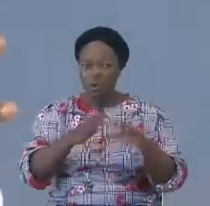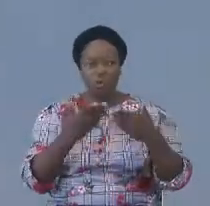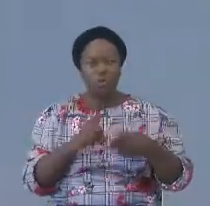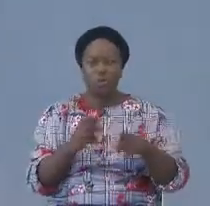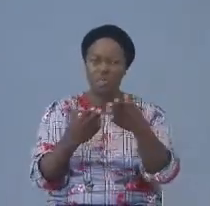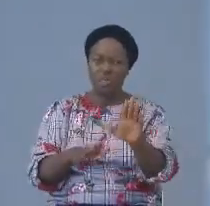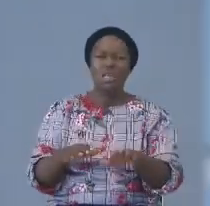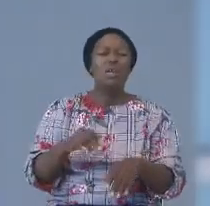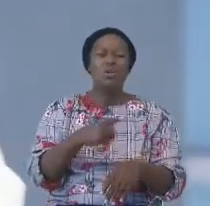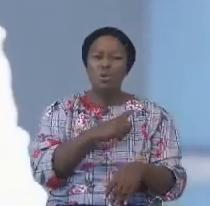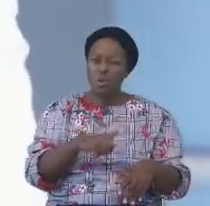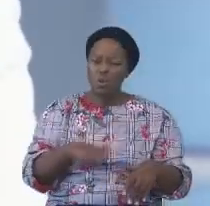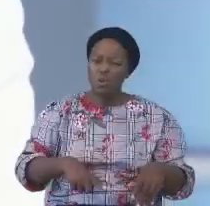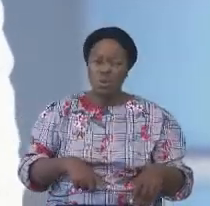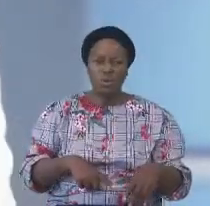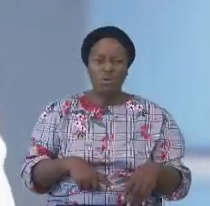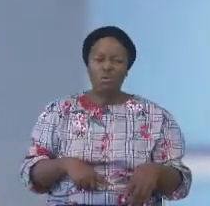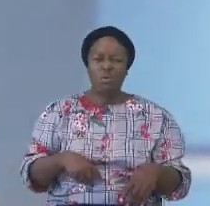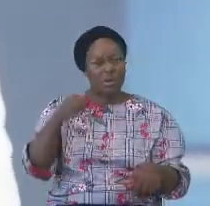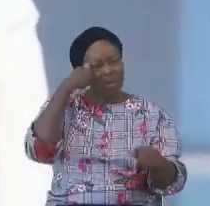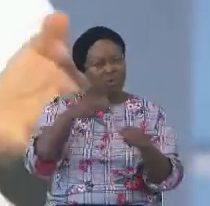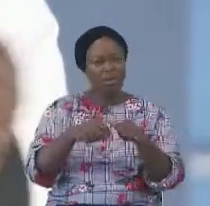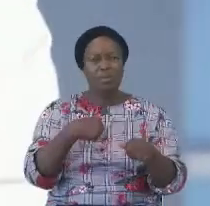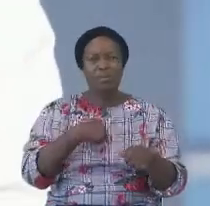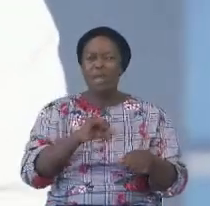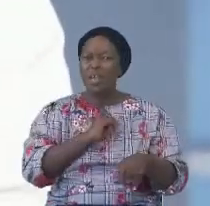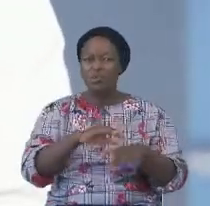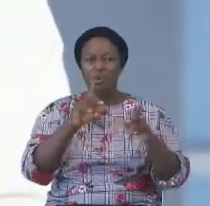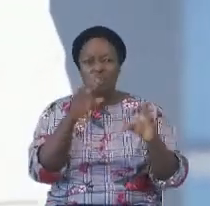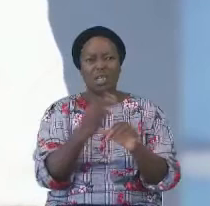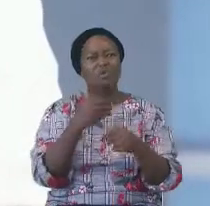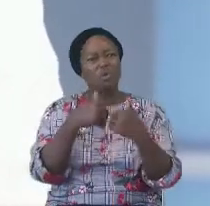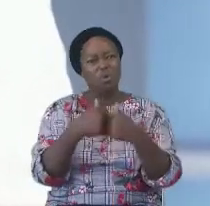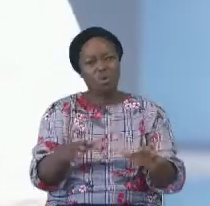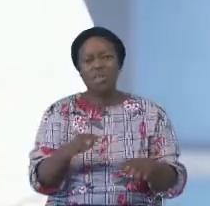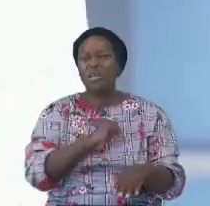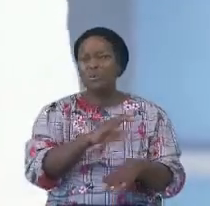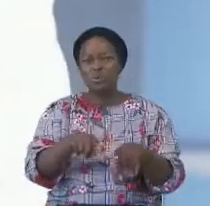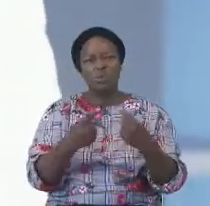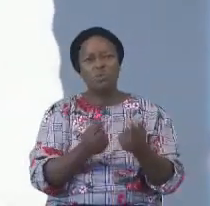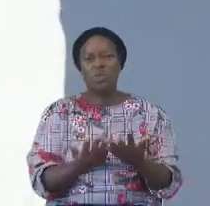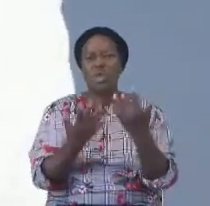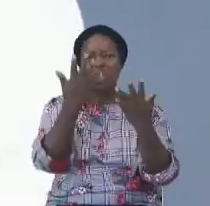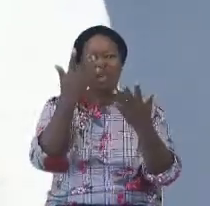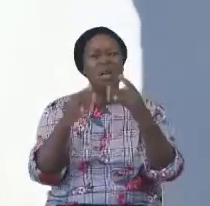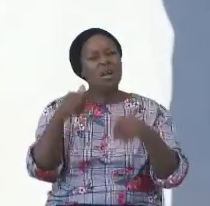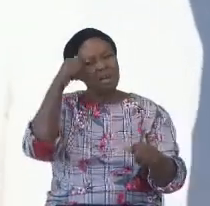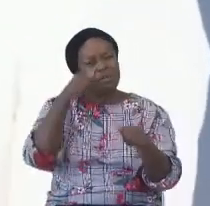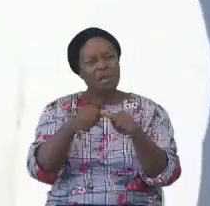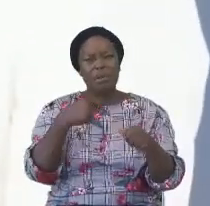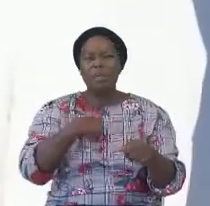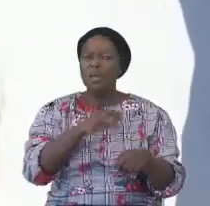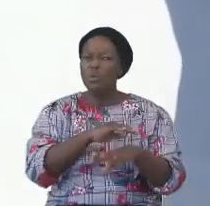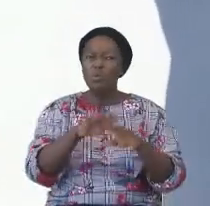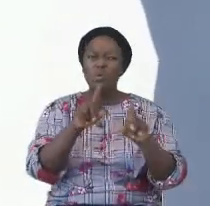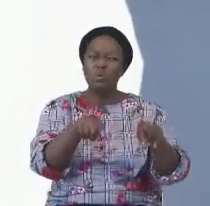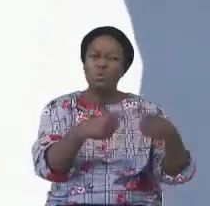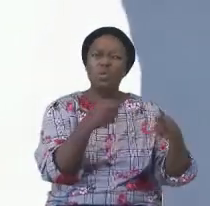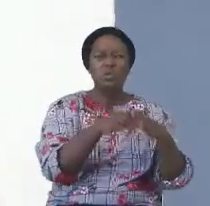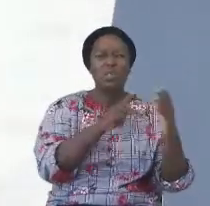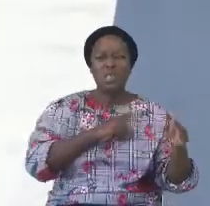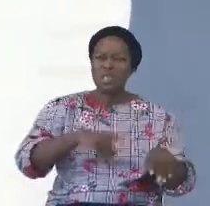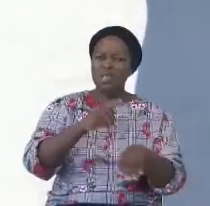said, Lord, remember me. I don't want to perish. Remember me. I don't want to go to hell. Remember